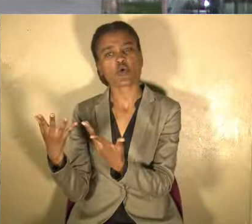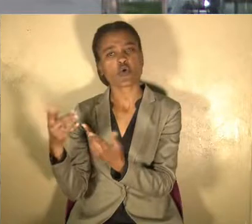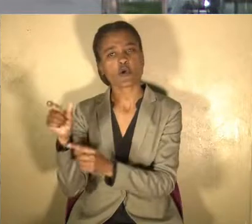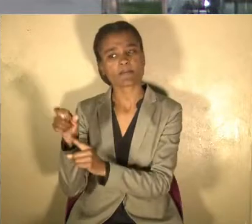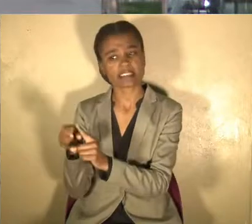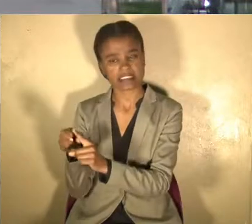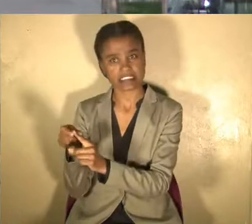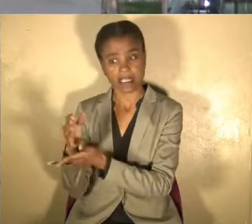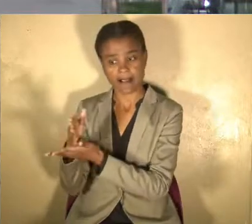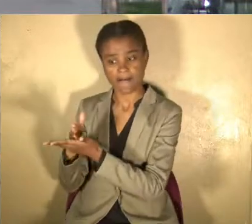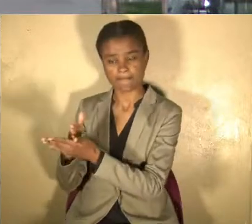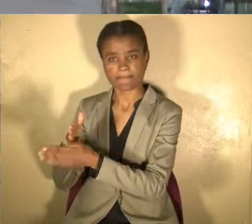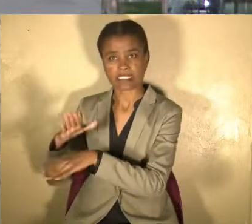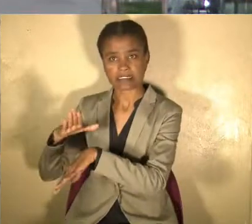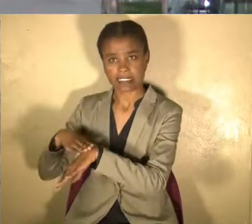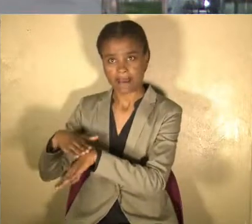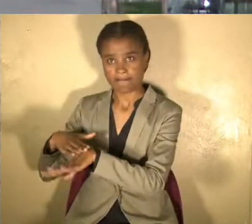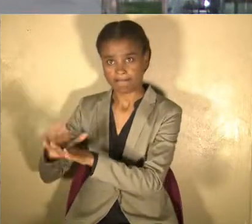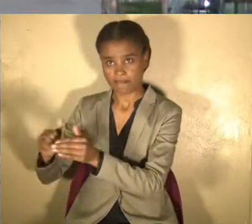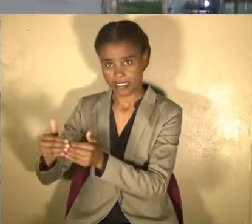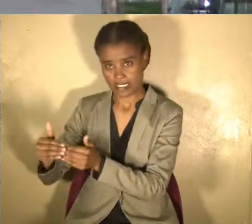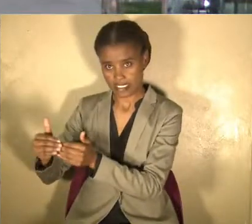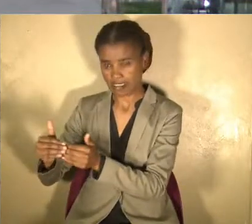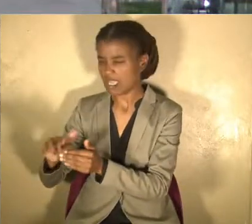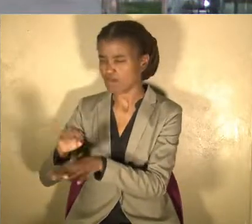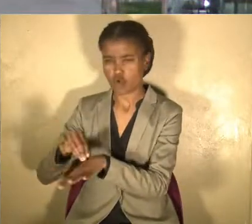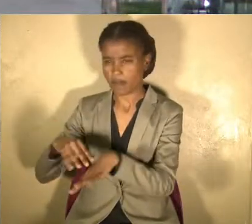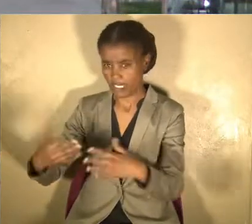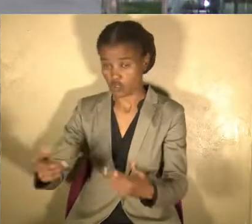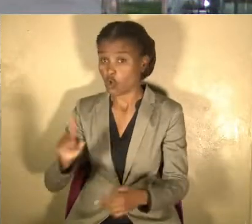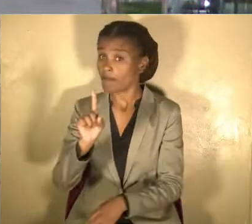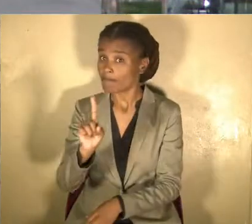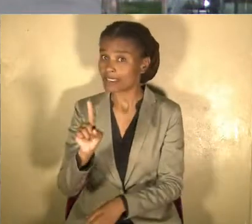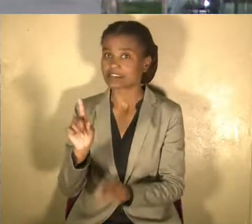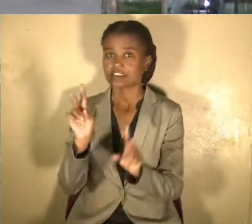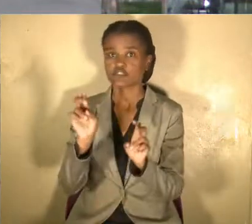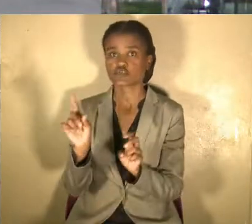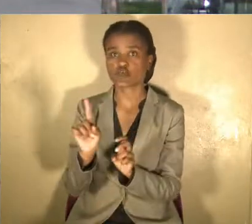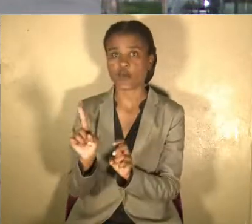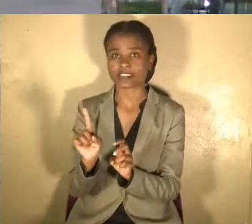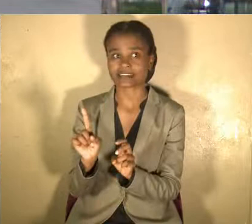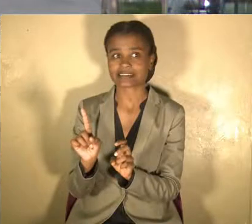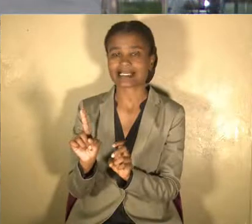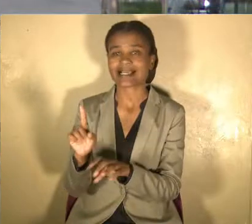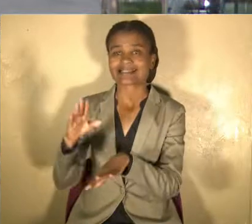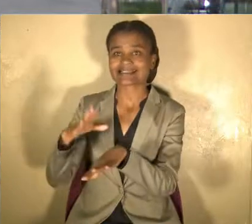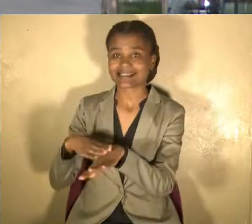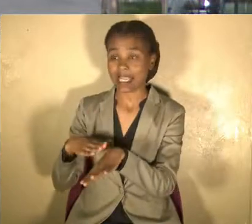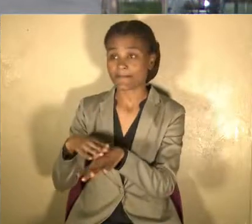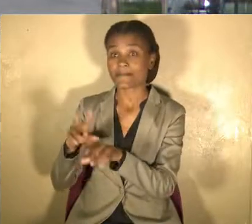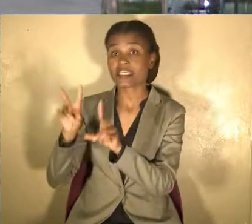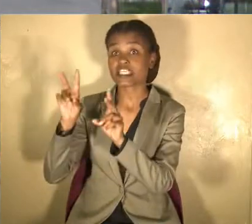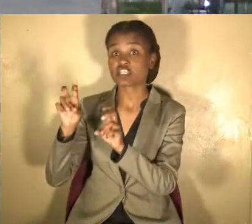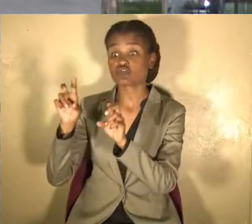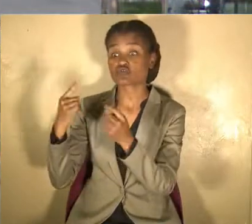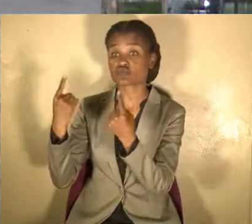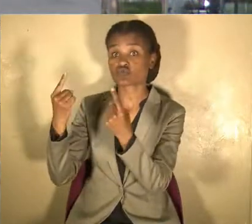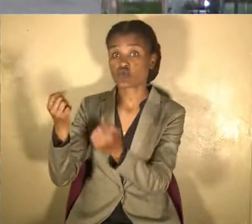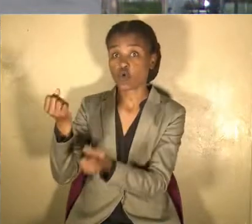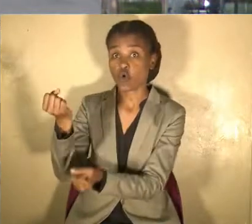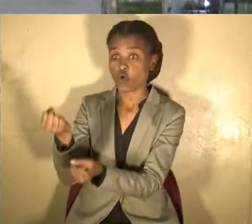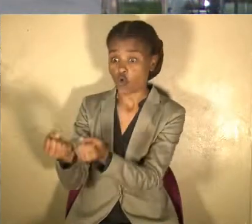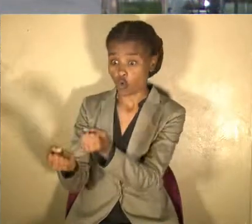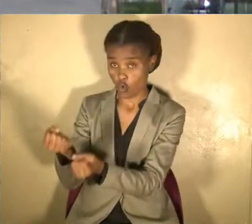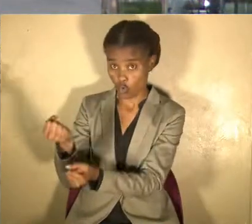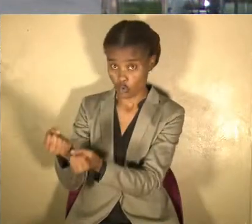I don't have a problem le one because at the time issue ya high against in a court of law. Yes, that is true. Unsa thola